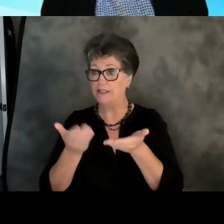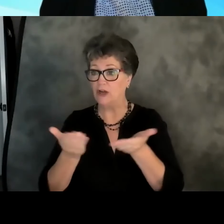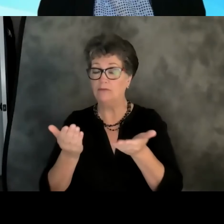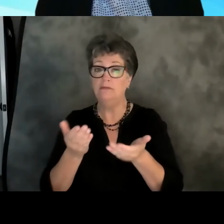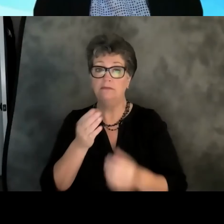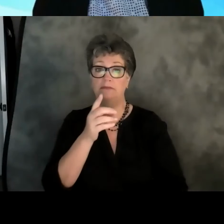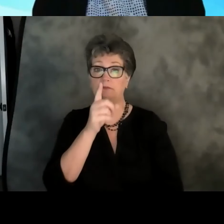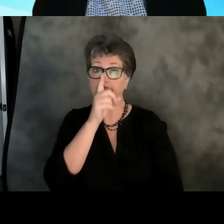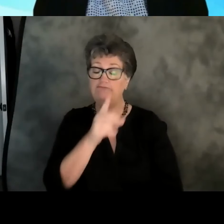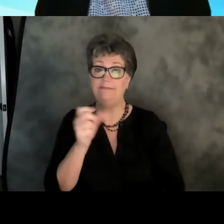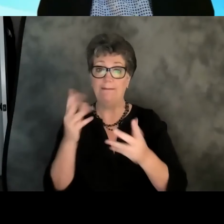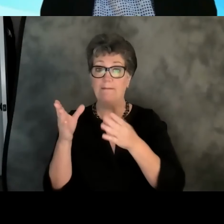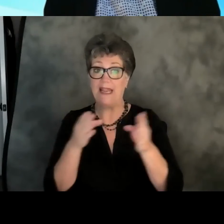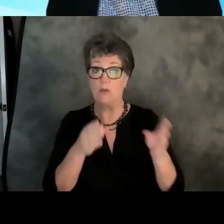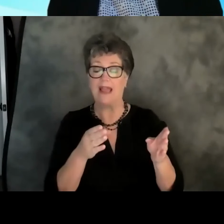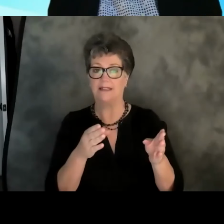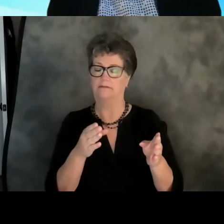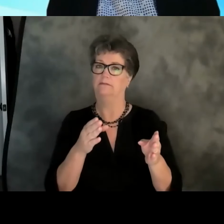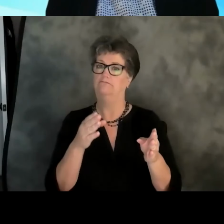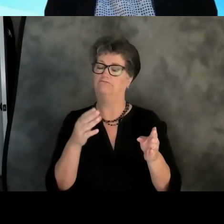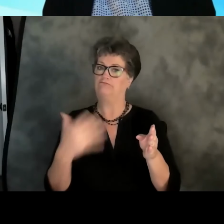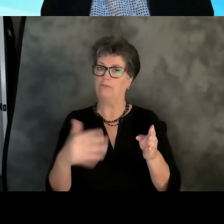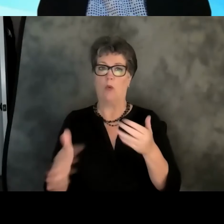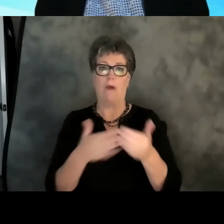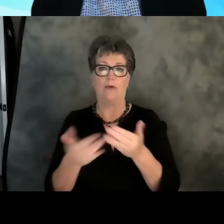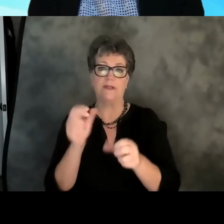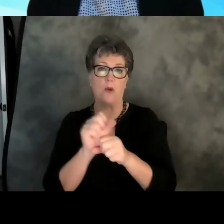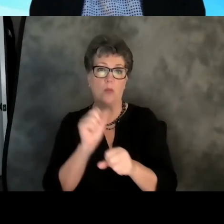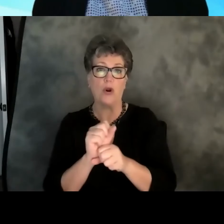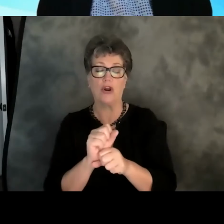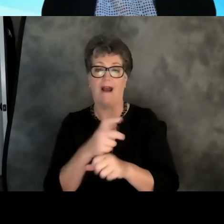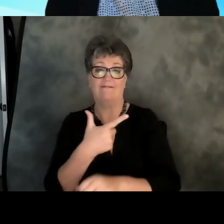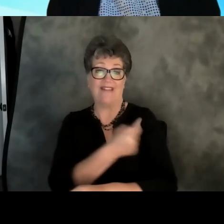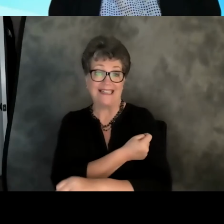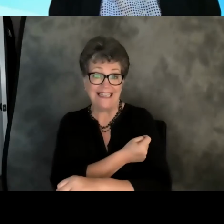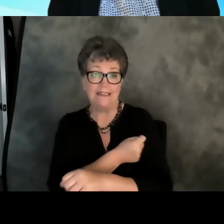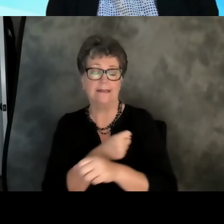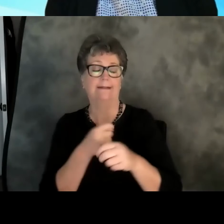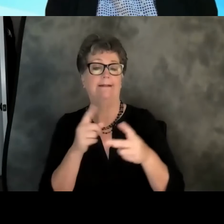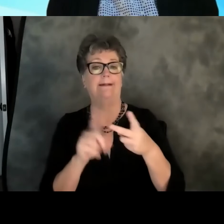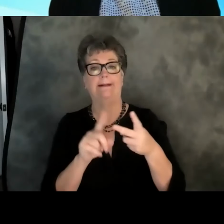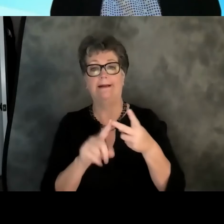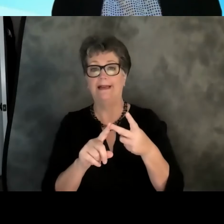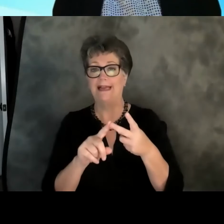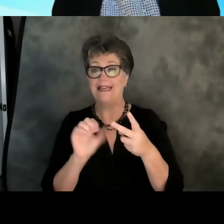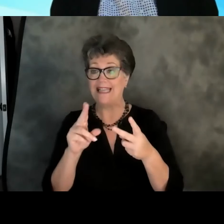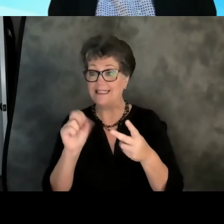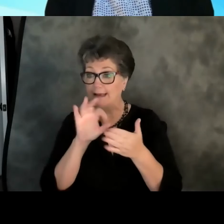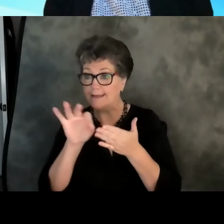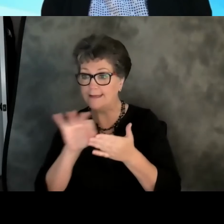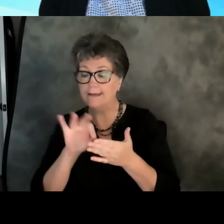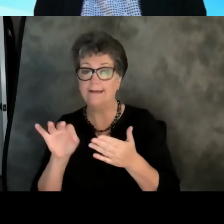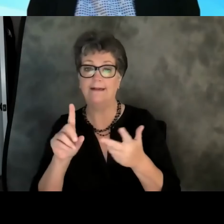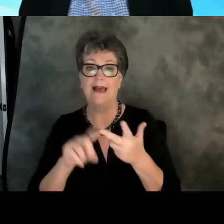are in many ways the engine of our equity, whether it's their work on vaccine, whether it's the work on census, the work